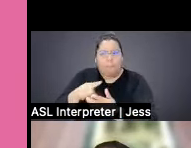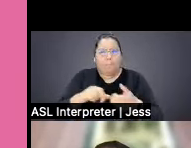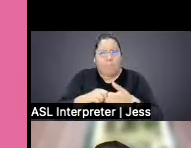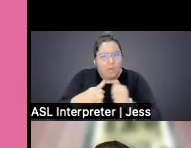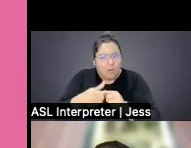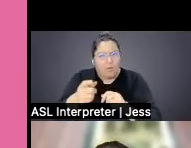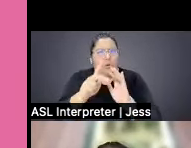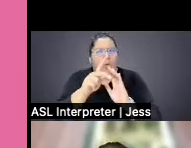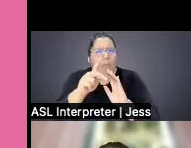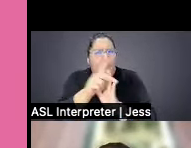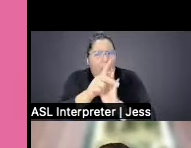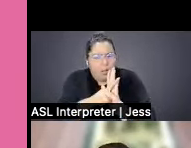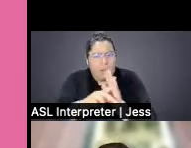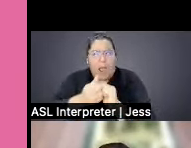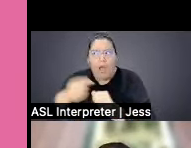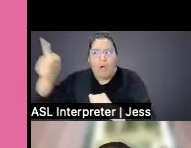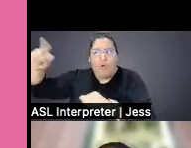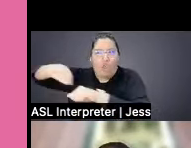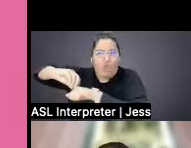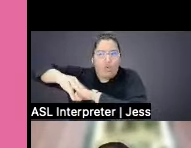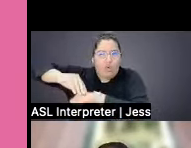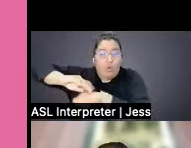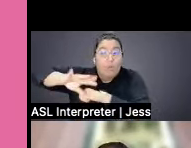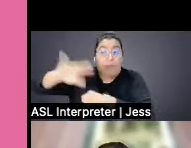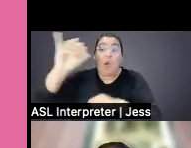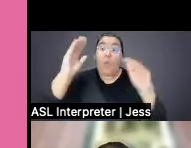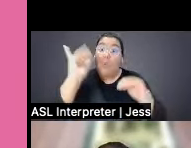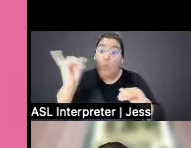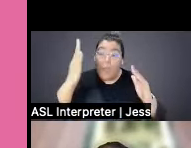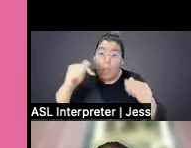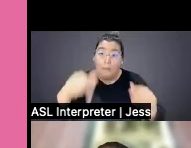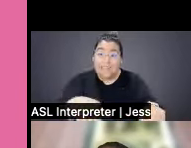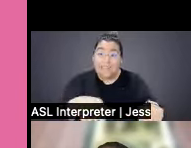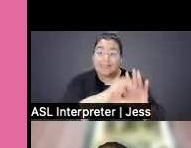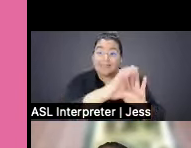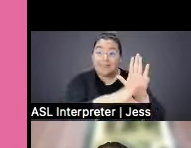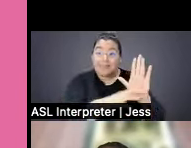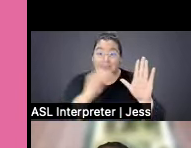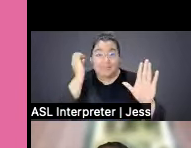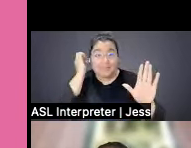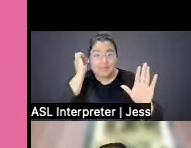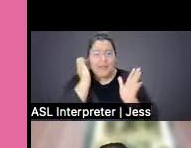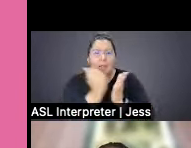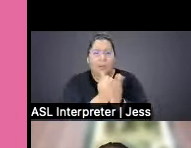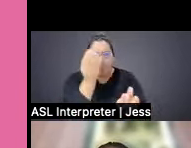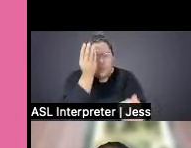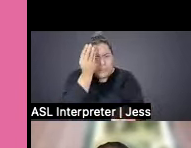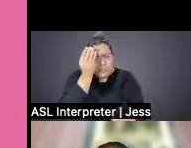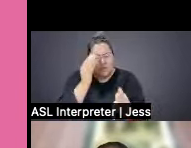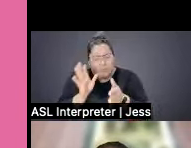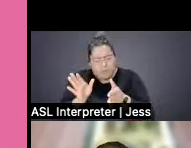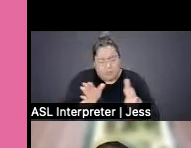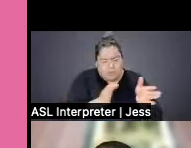by propaganda, we also hope that this curriculum is a resource to help us think through and map out building